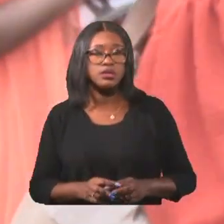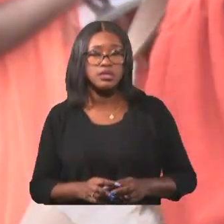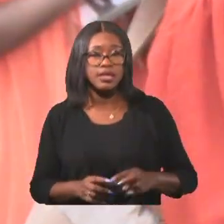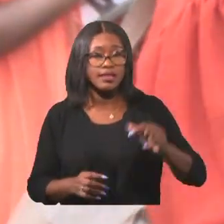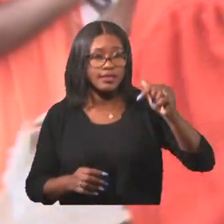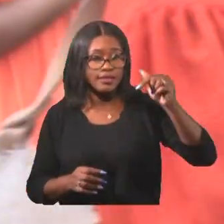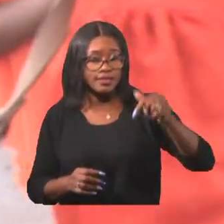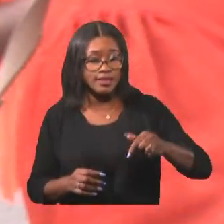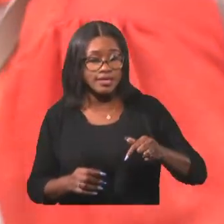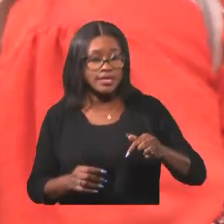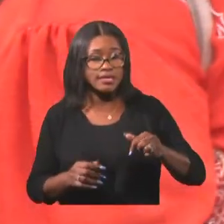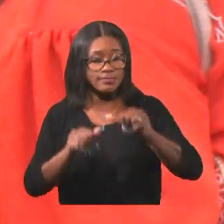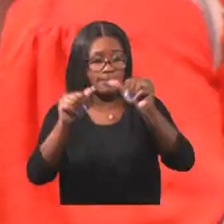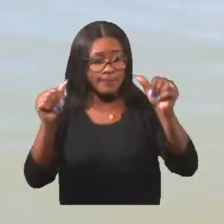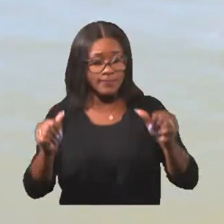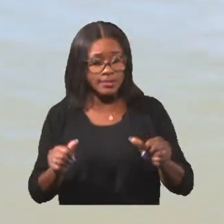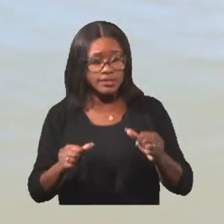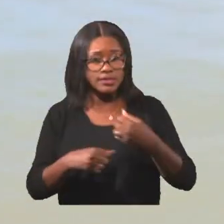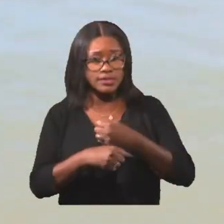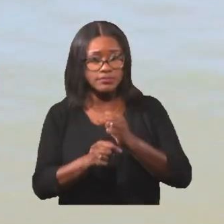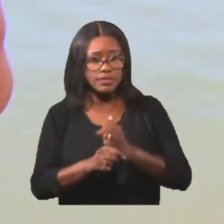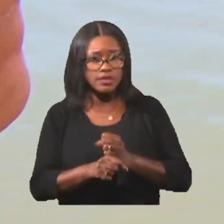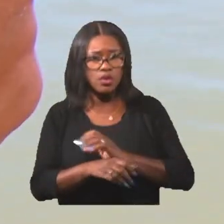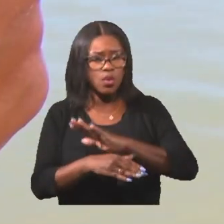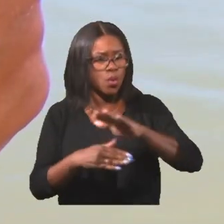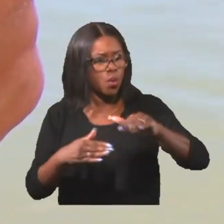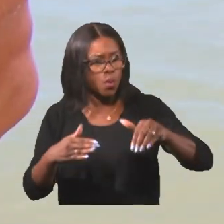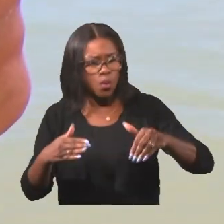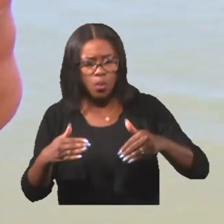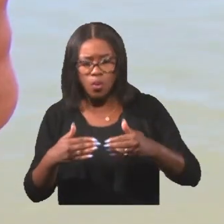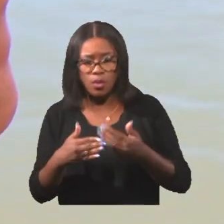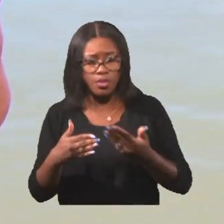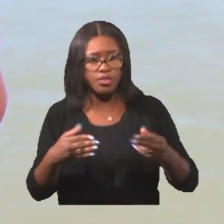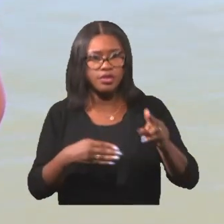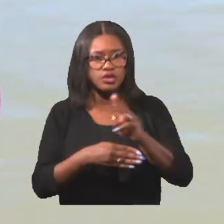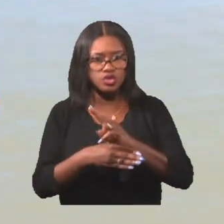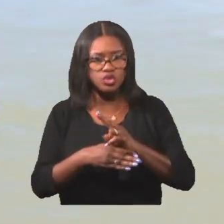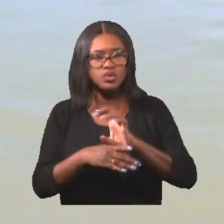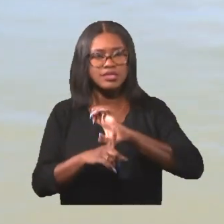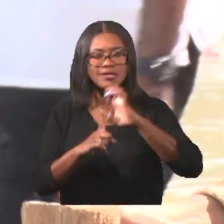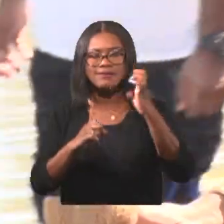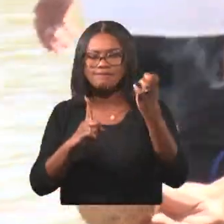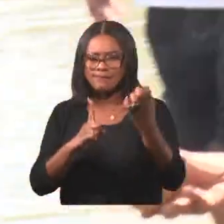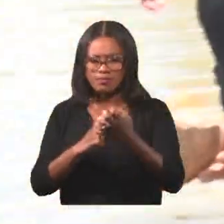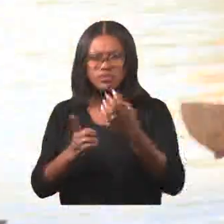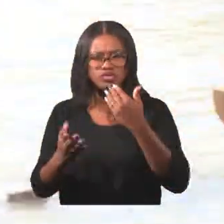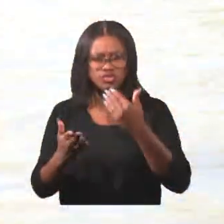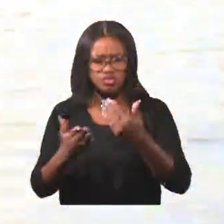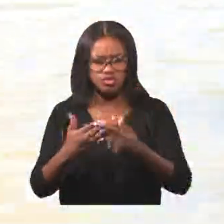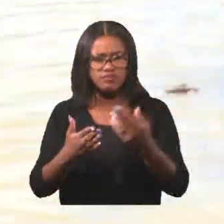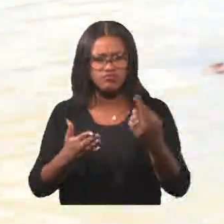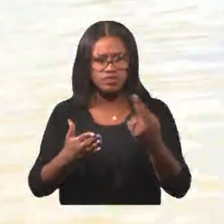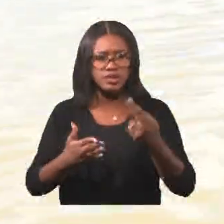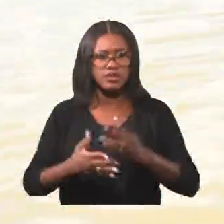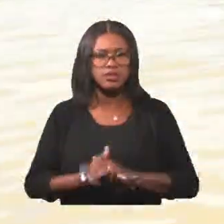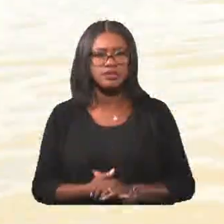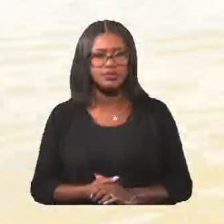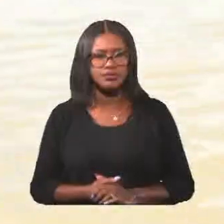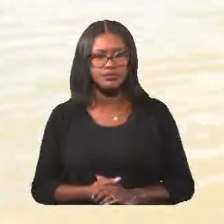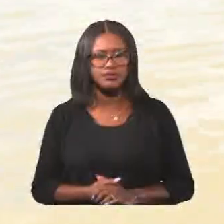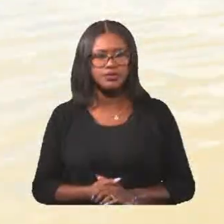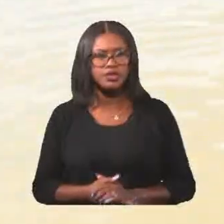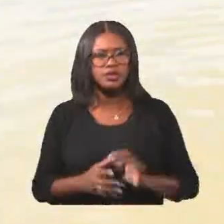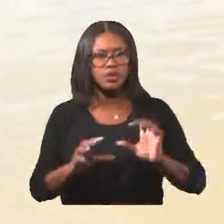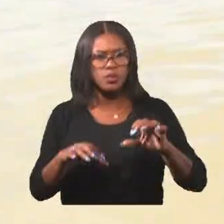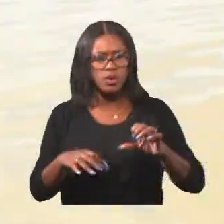this murti maker assures. All the materials are environmentally friendly. Another testimony that we can